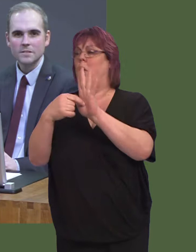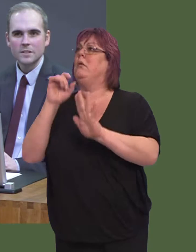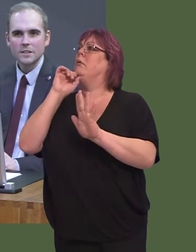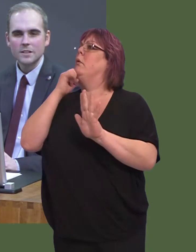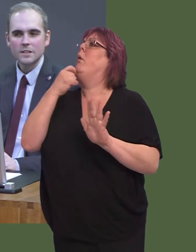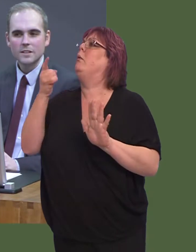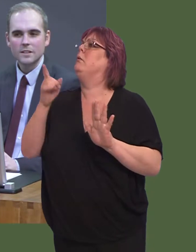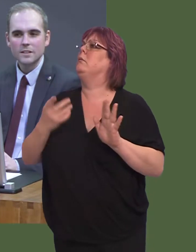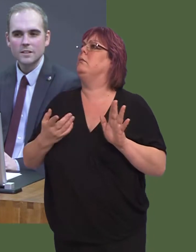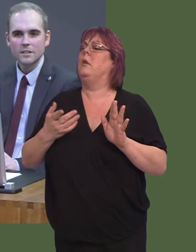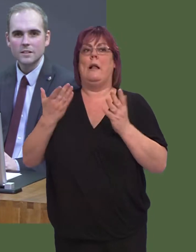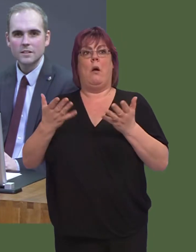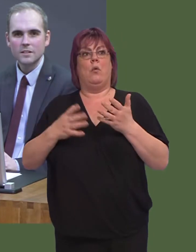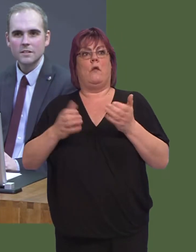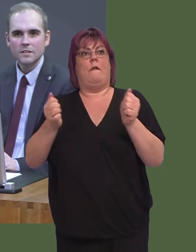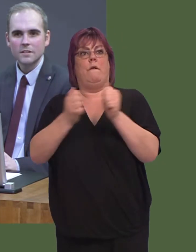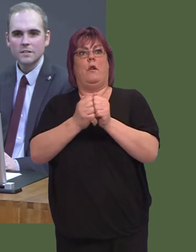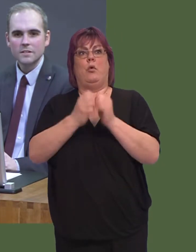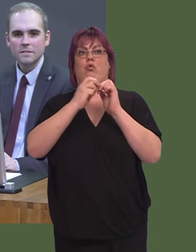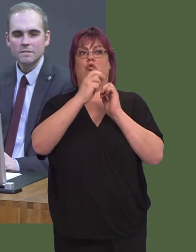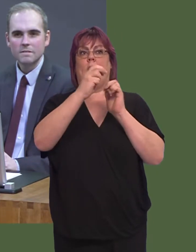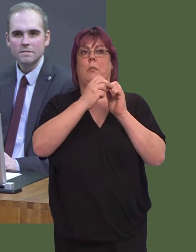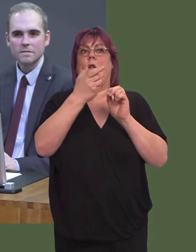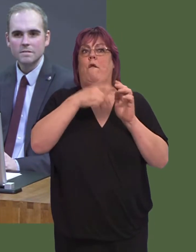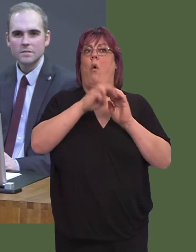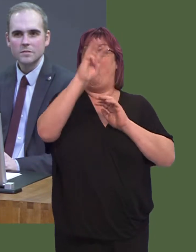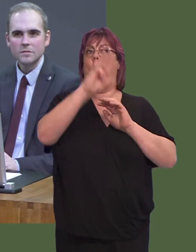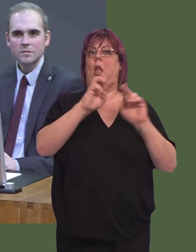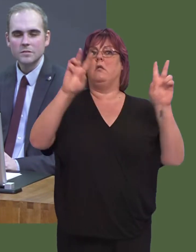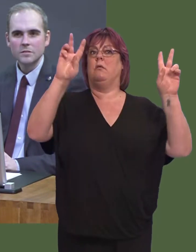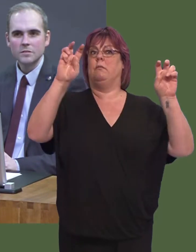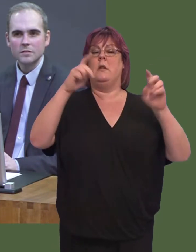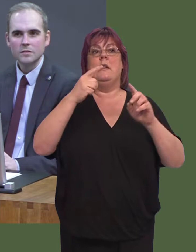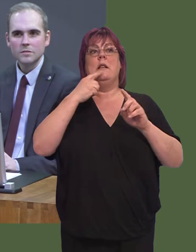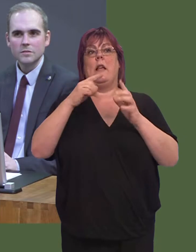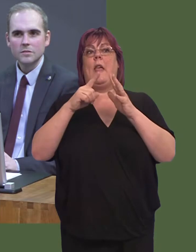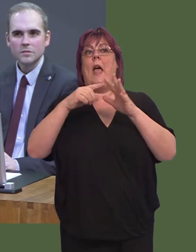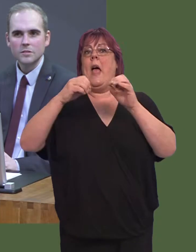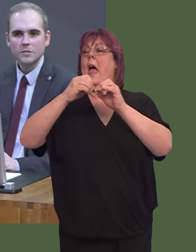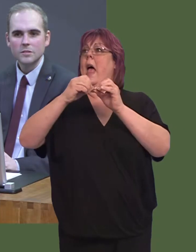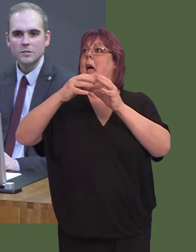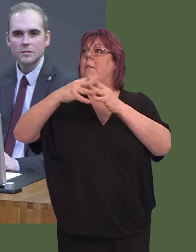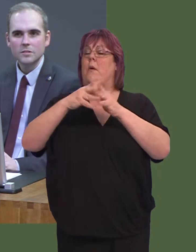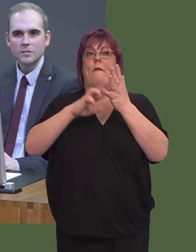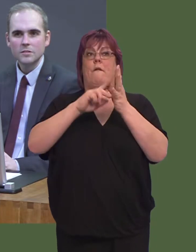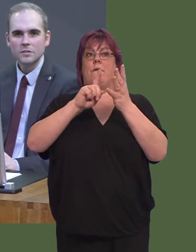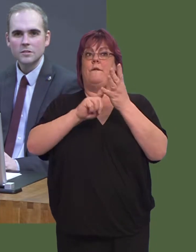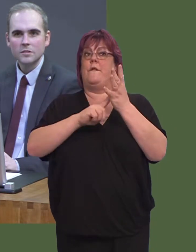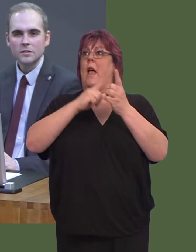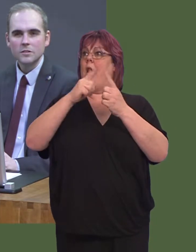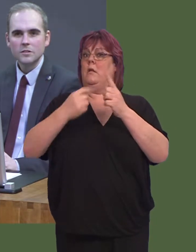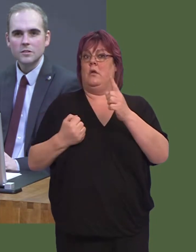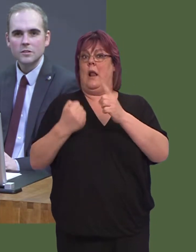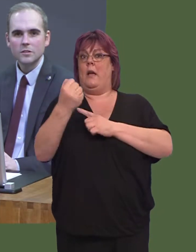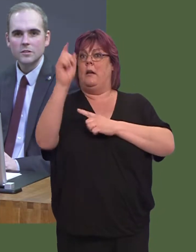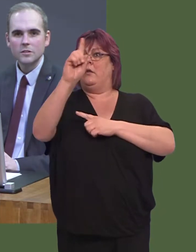UK. And it's now been confirmed that Transport for Wales believes that the electrification of the Ebbw Vale line has been, and I